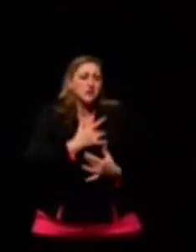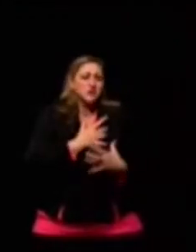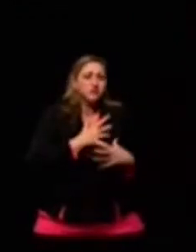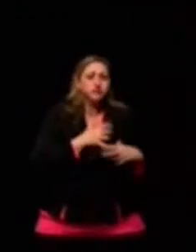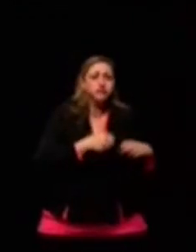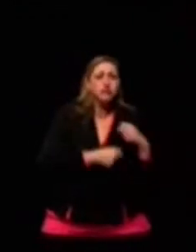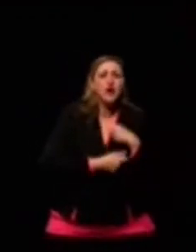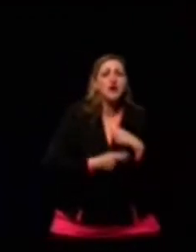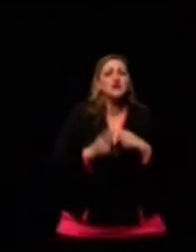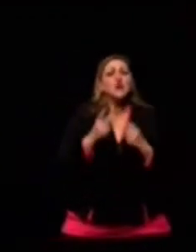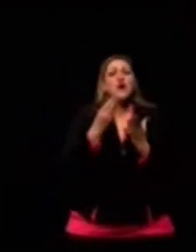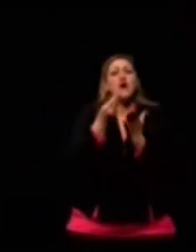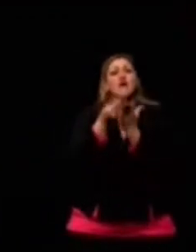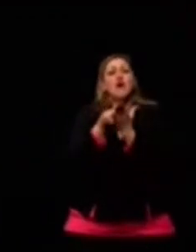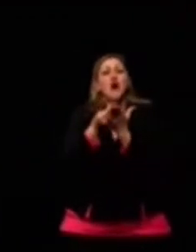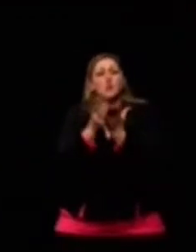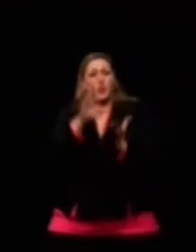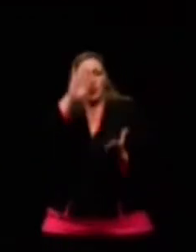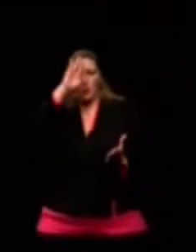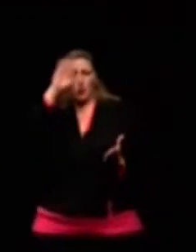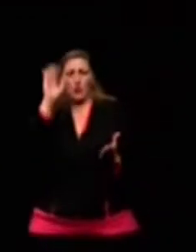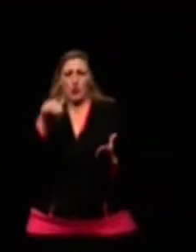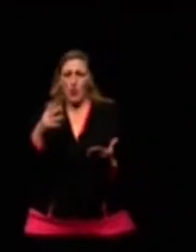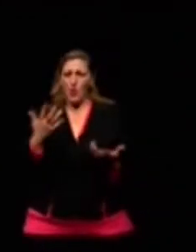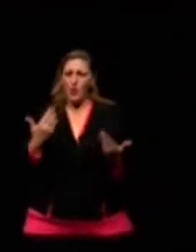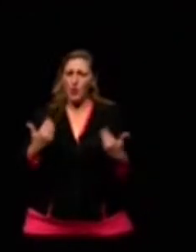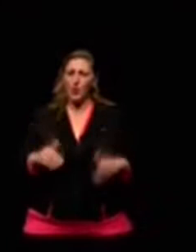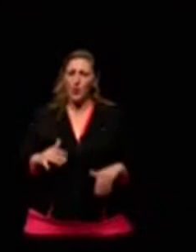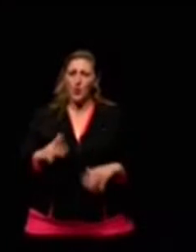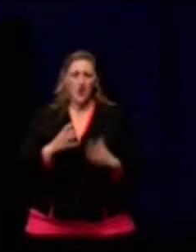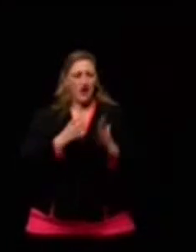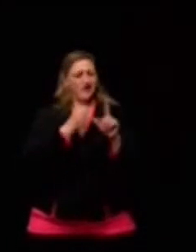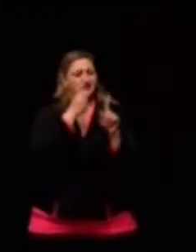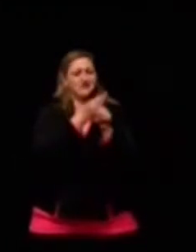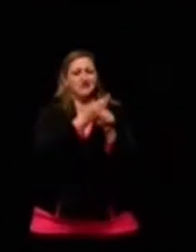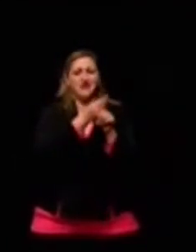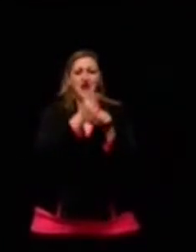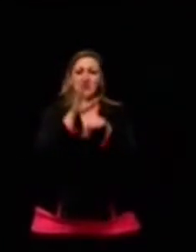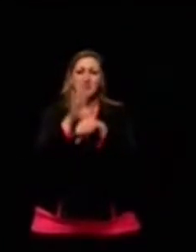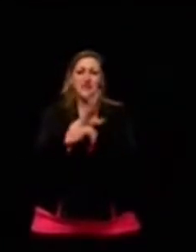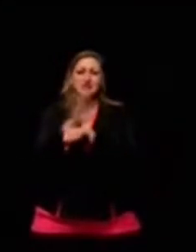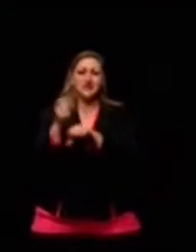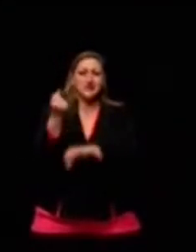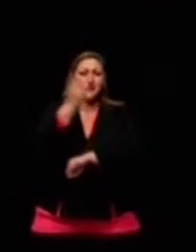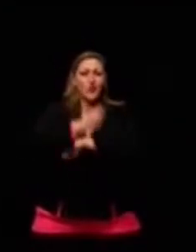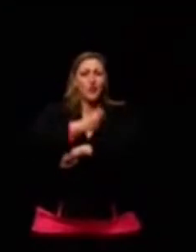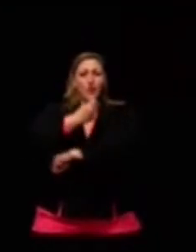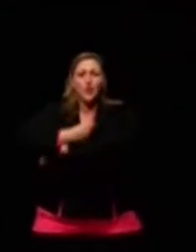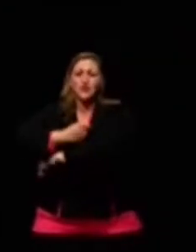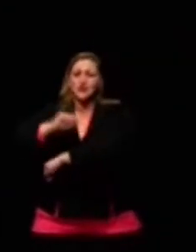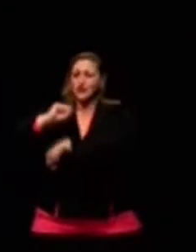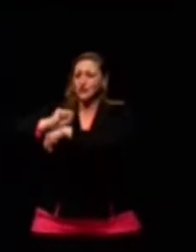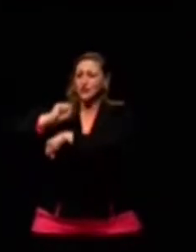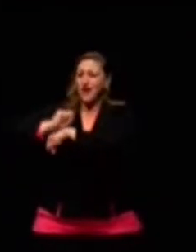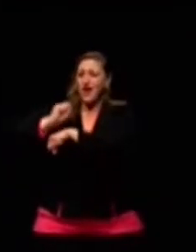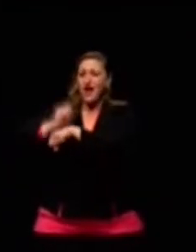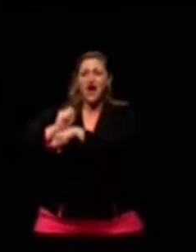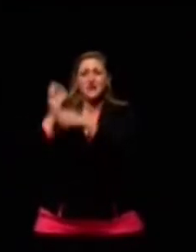economy, as you know so well, took a real hit. With businesses closing, jobs